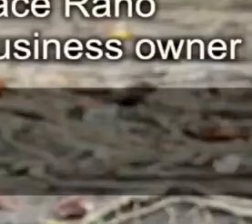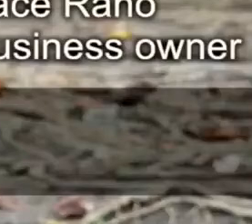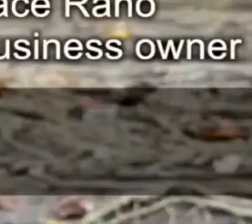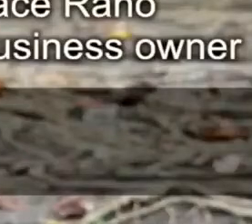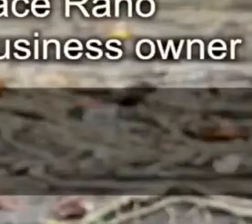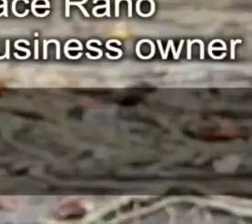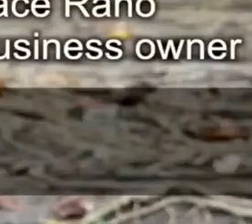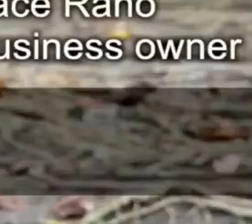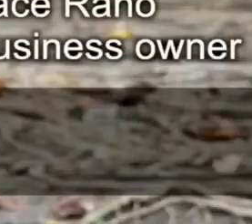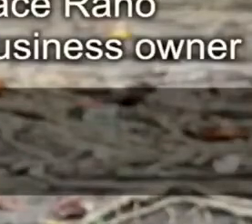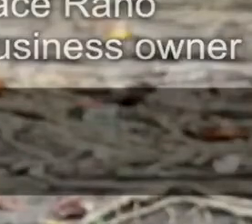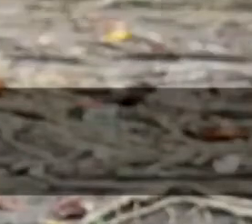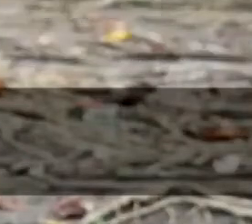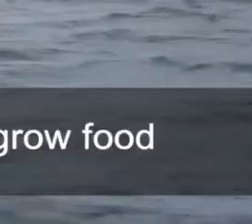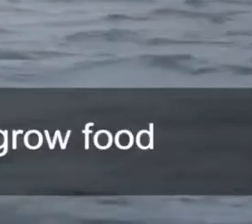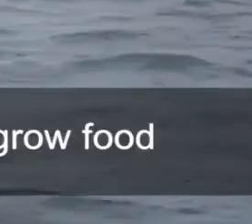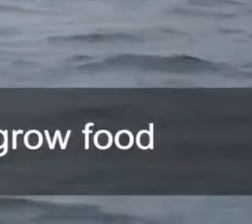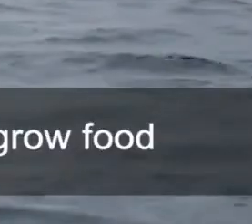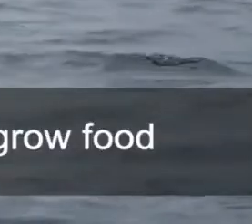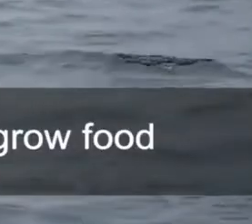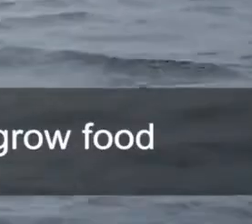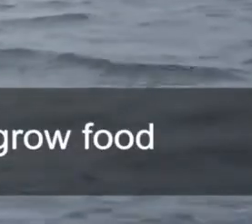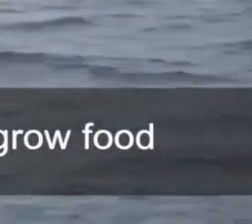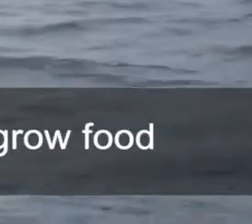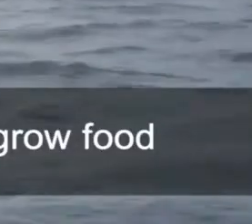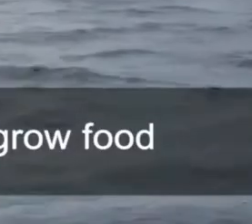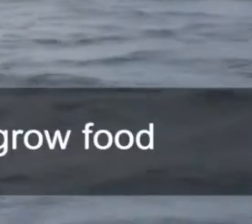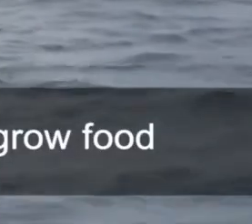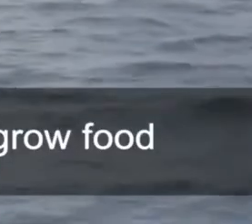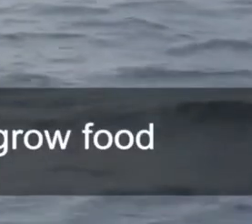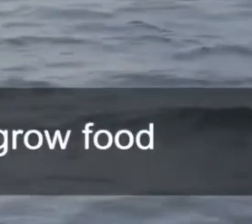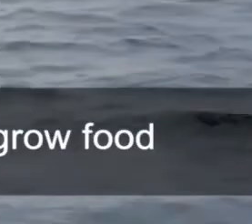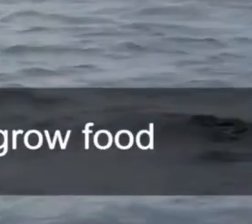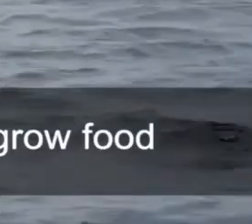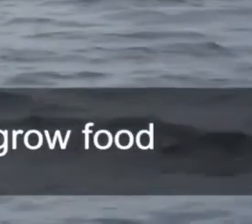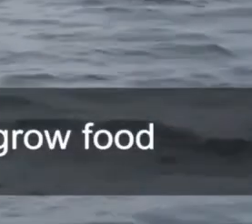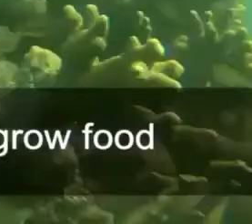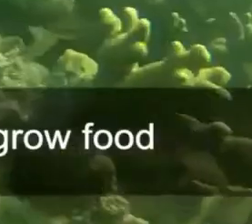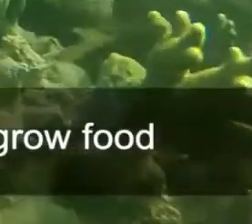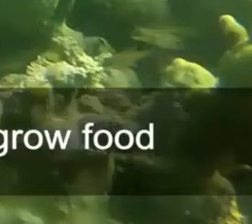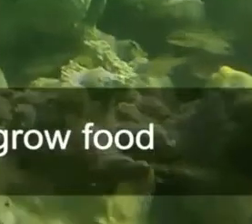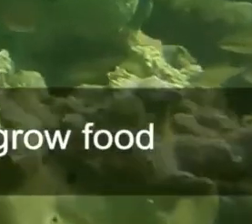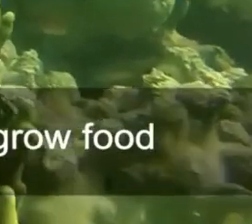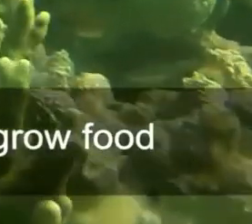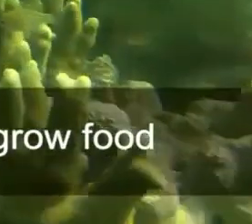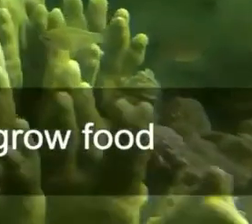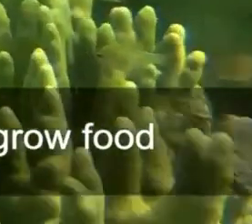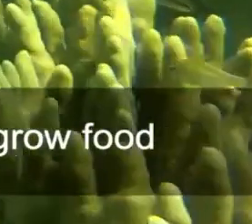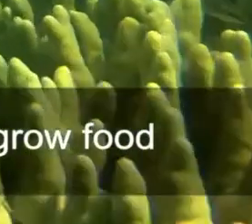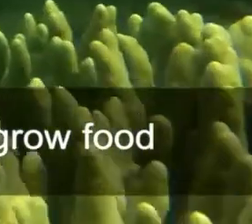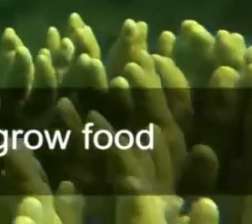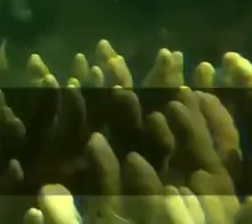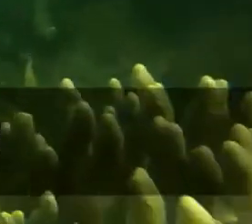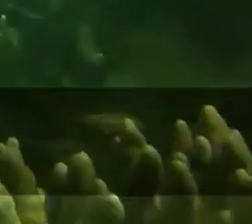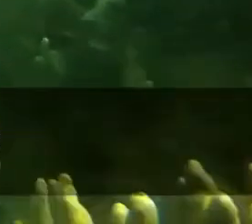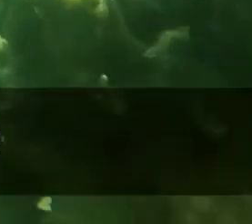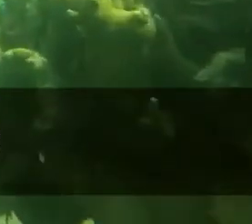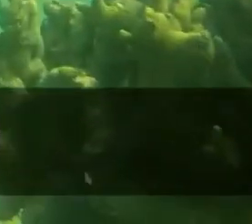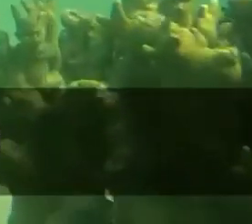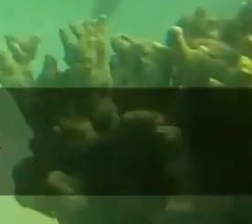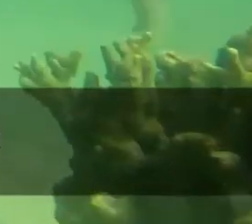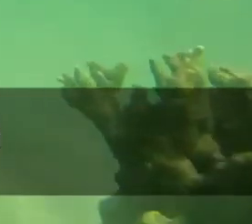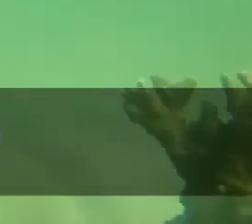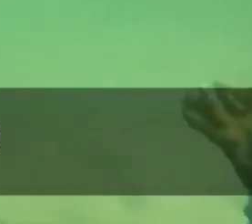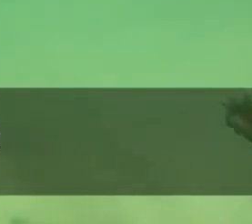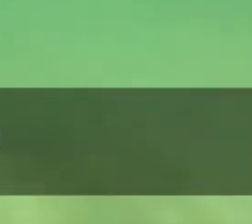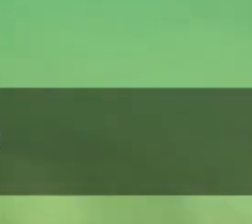do business about the baskets. Now this place is an island, we have not got any gardens, and just